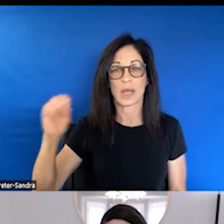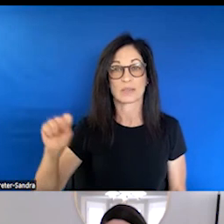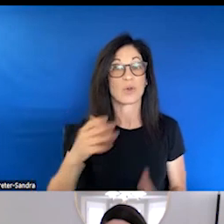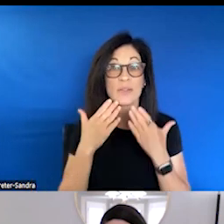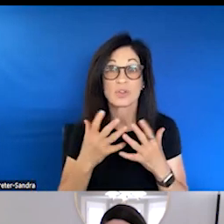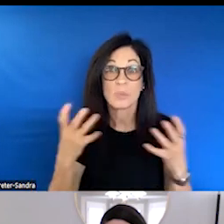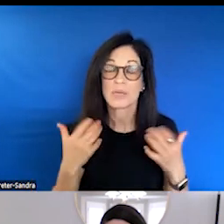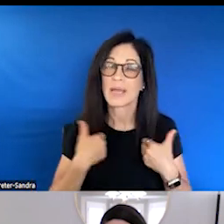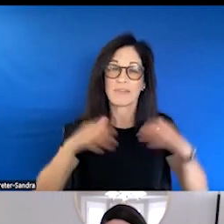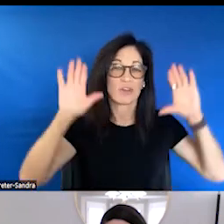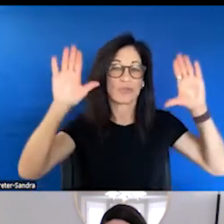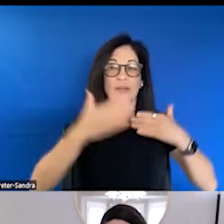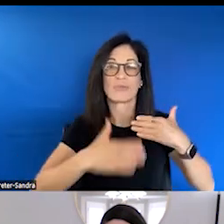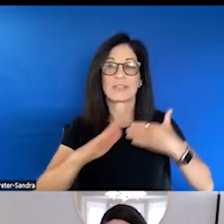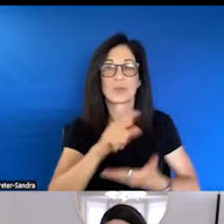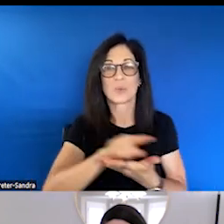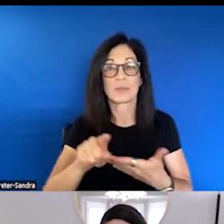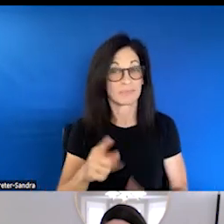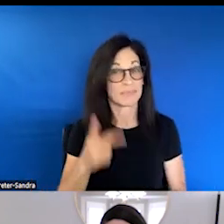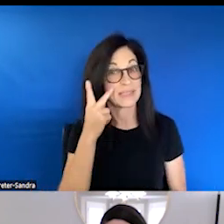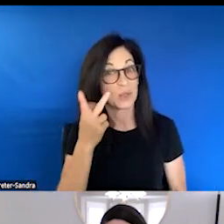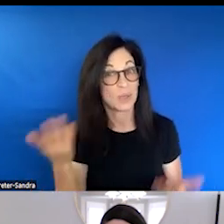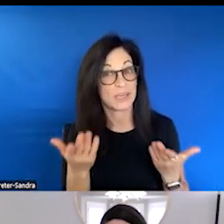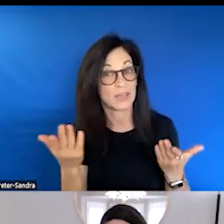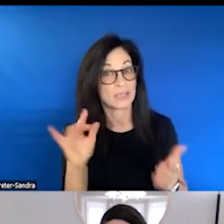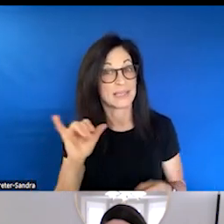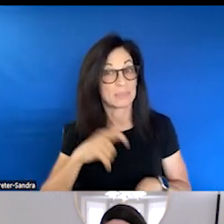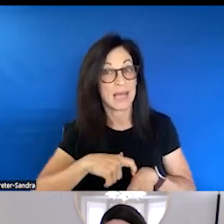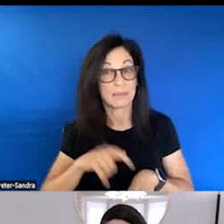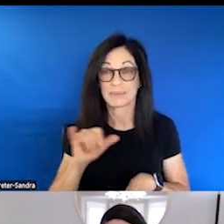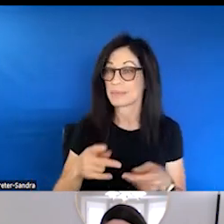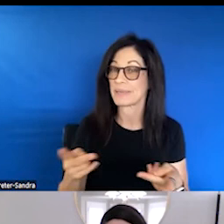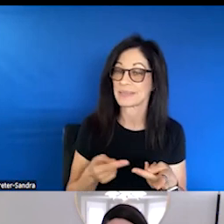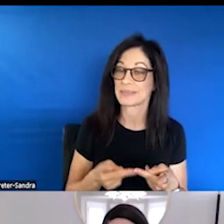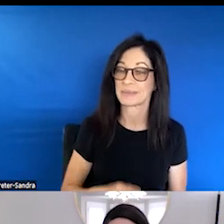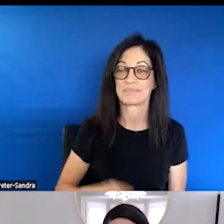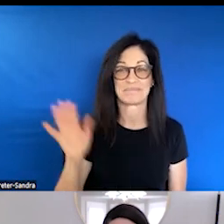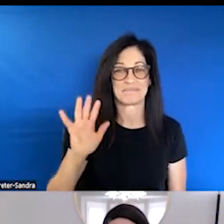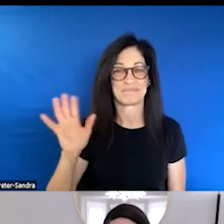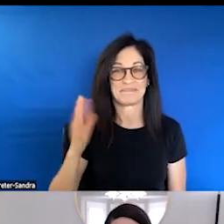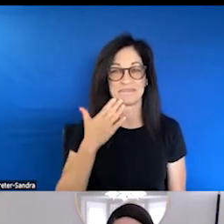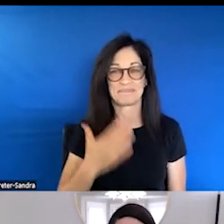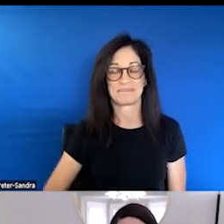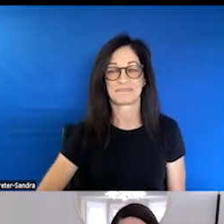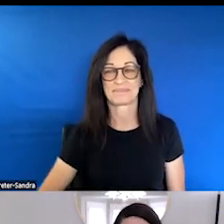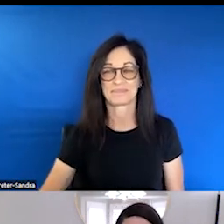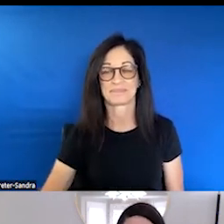Hope you have a great rest of your week, and we'll see you back here, same time, same place. Thanks so much. Bye.